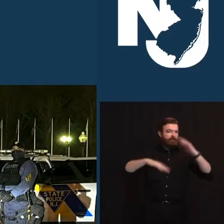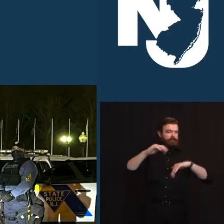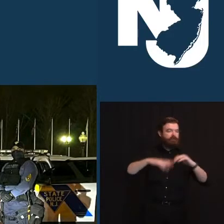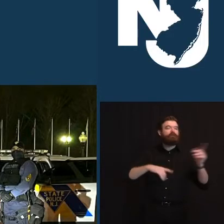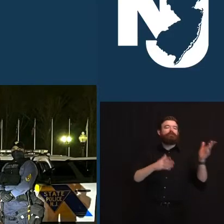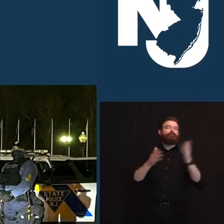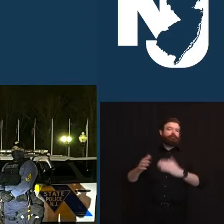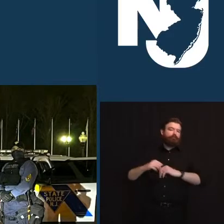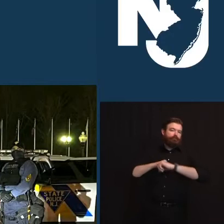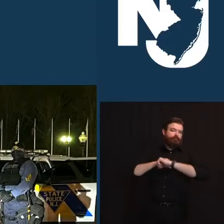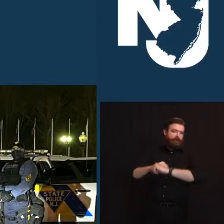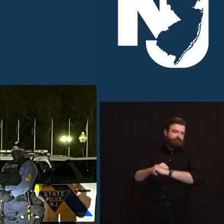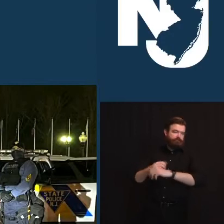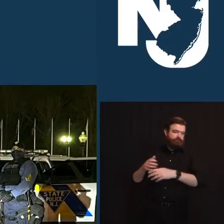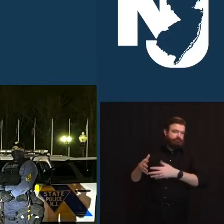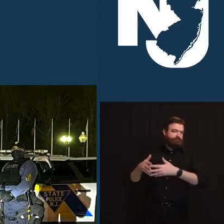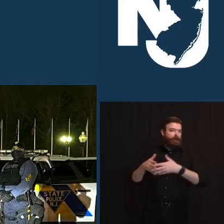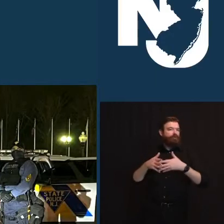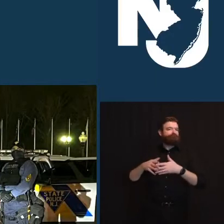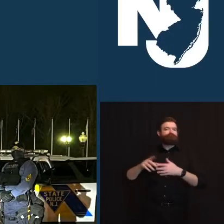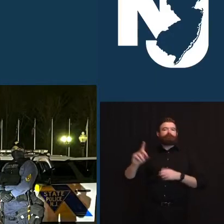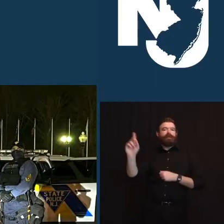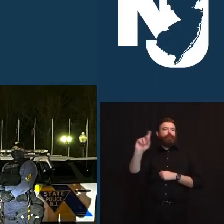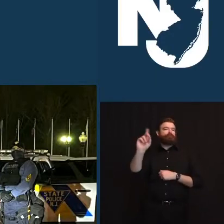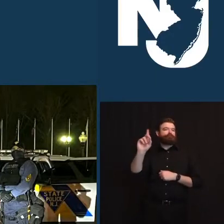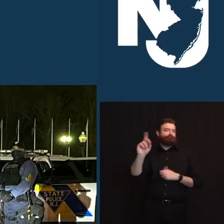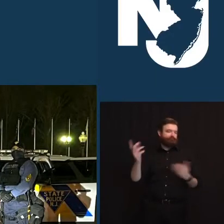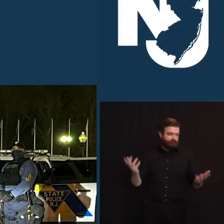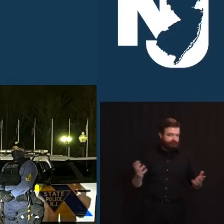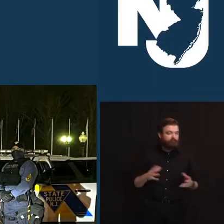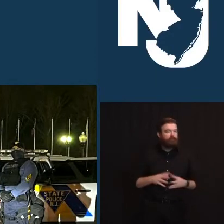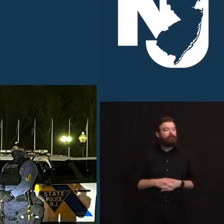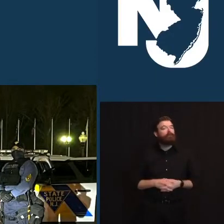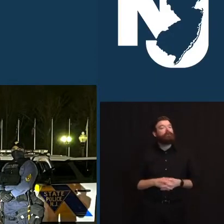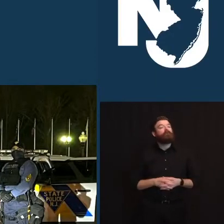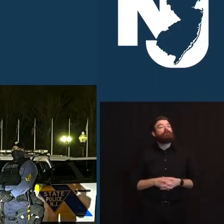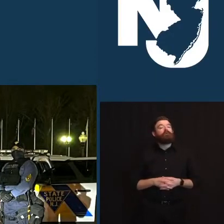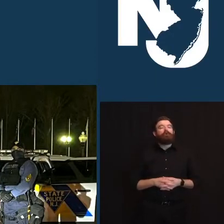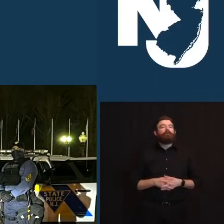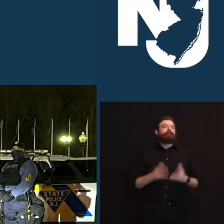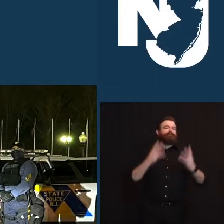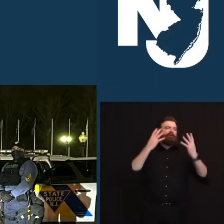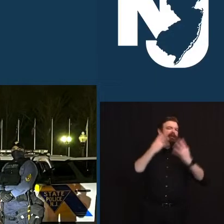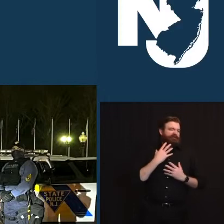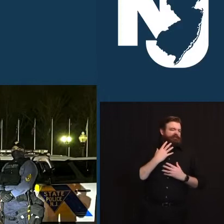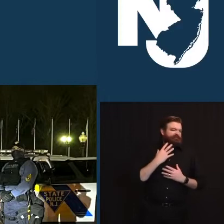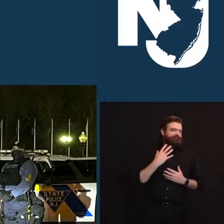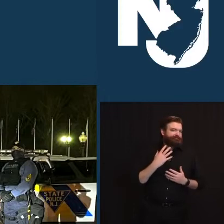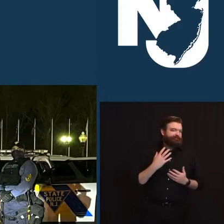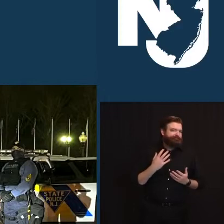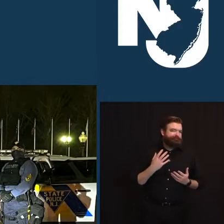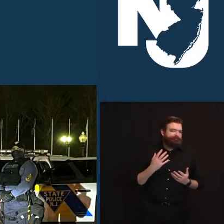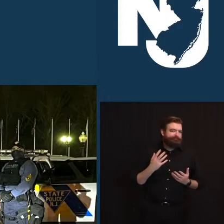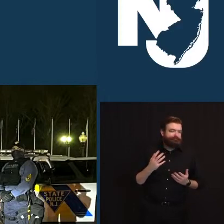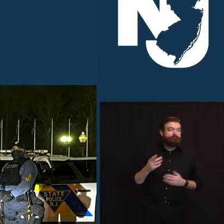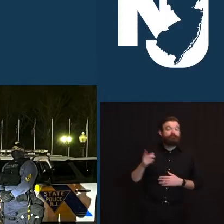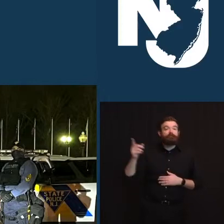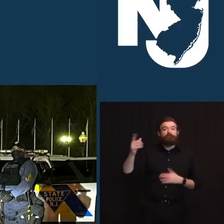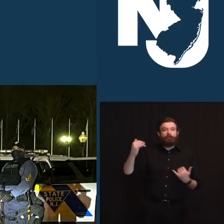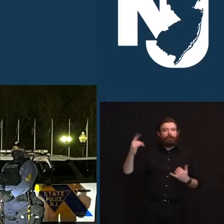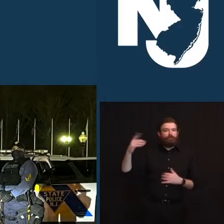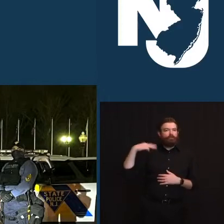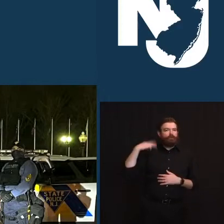and literally to protect individuals. That was the sad part of the visit, I have to say, Pat. It's an armed camp in Washington. between folks